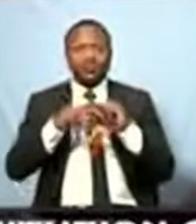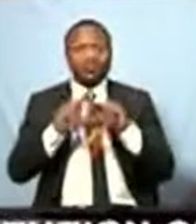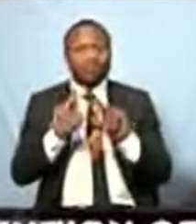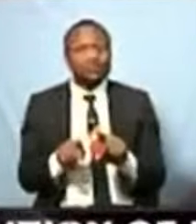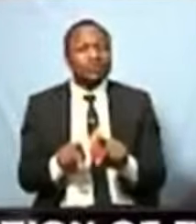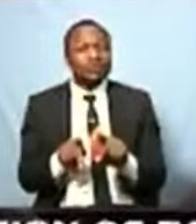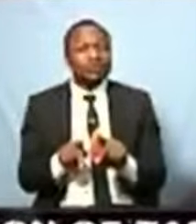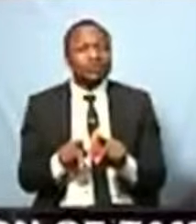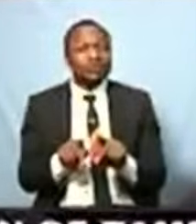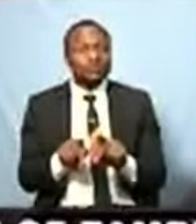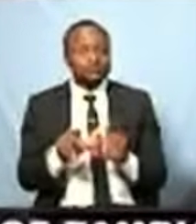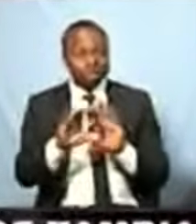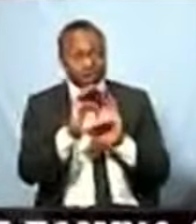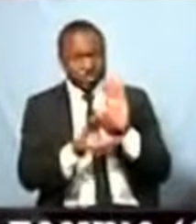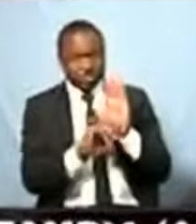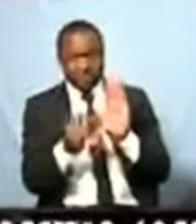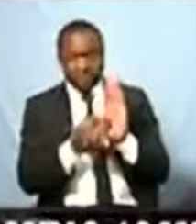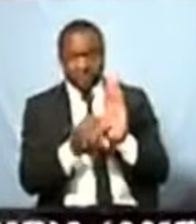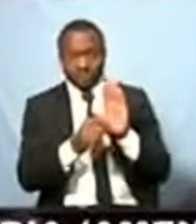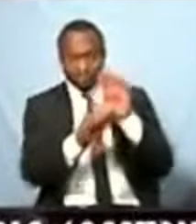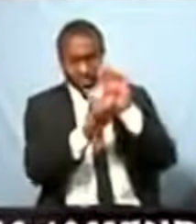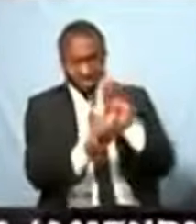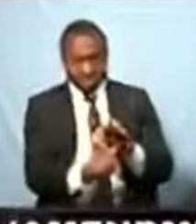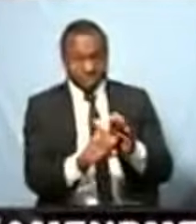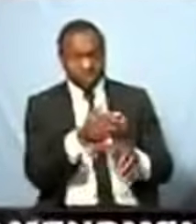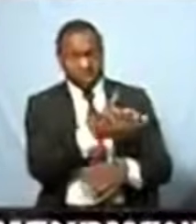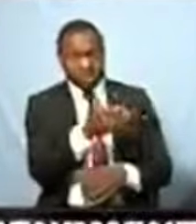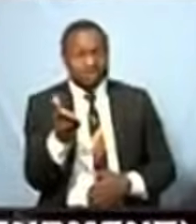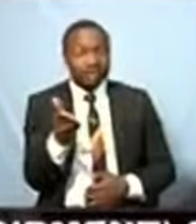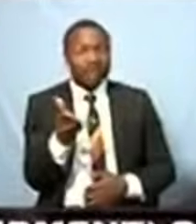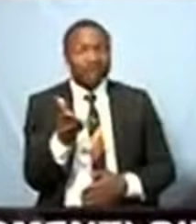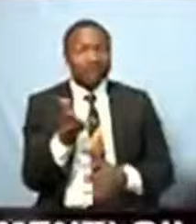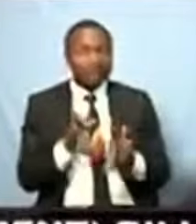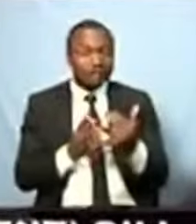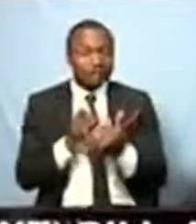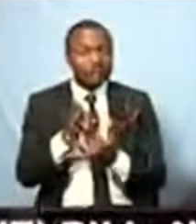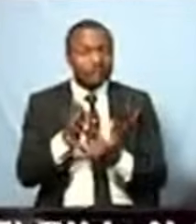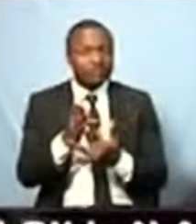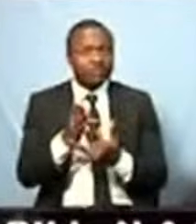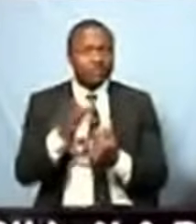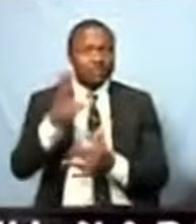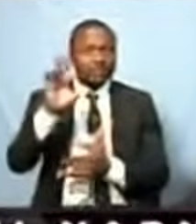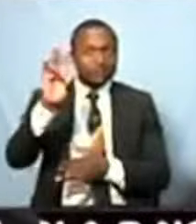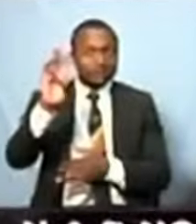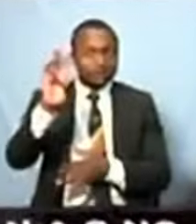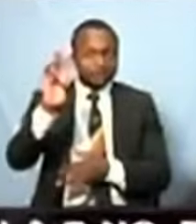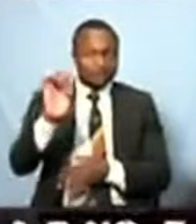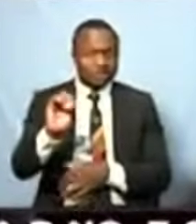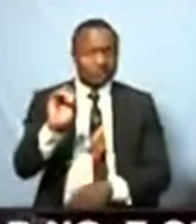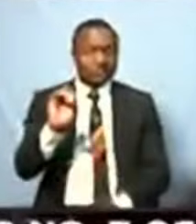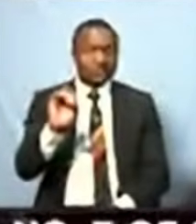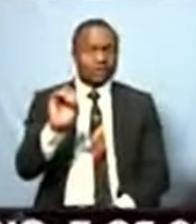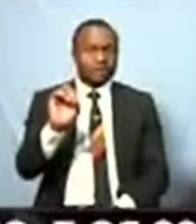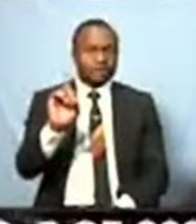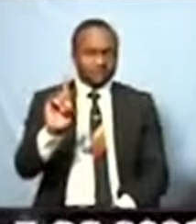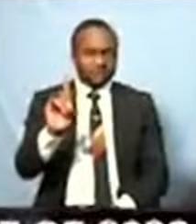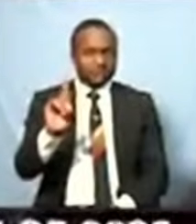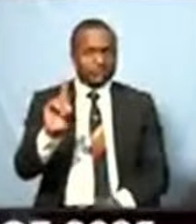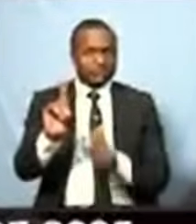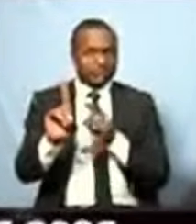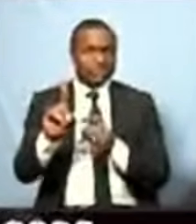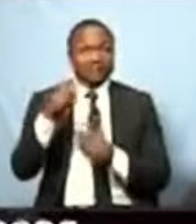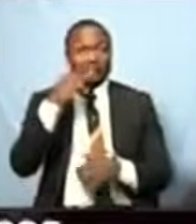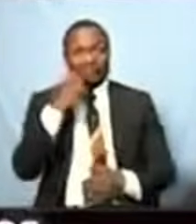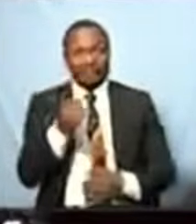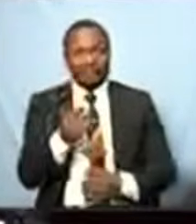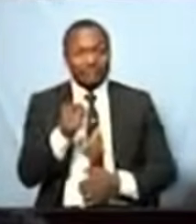Chairperson, this Constitution discriminates them through 70D, because 70D